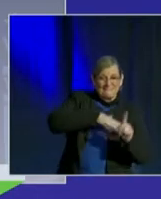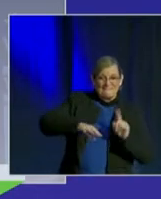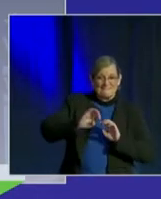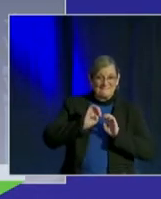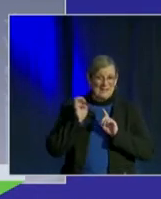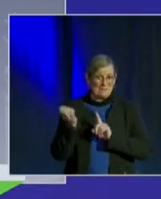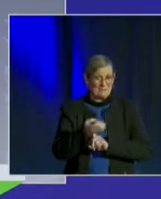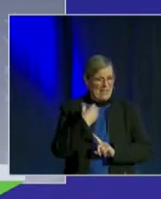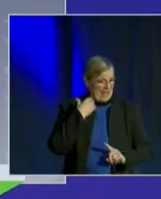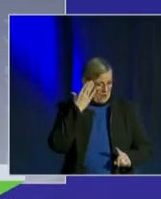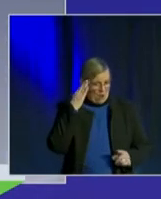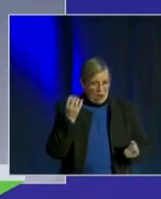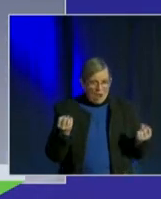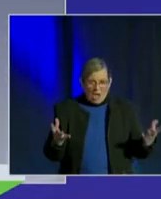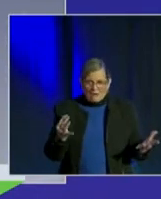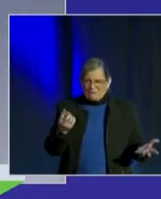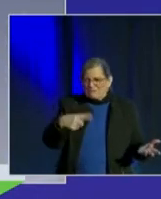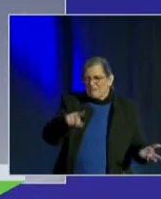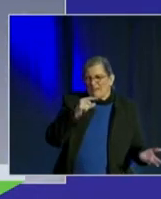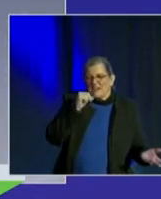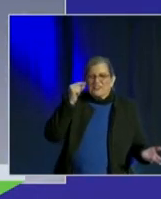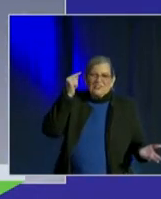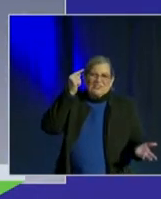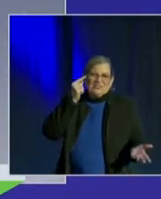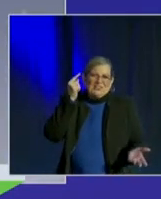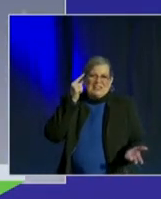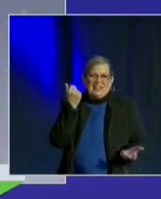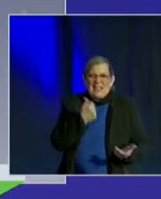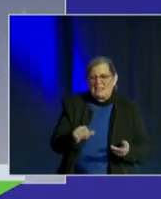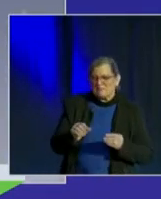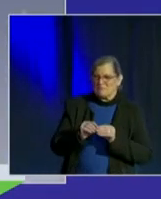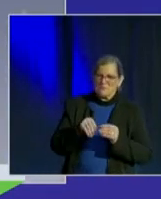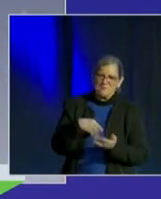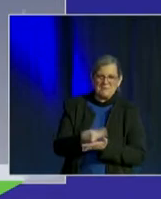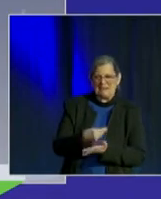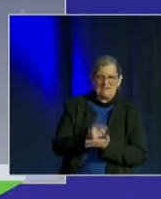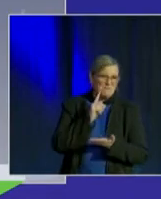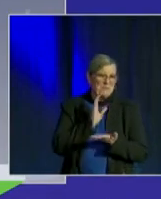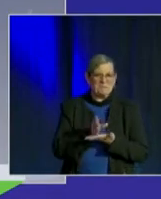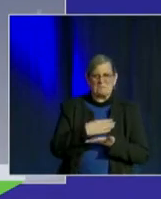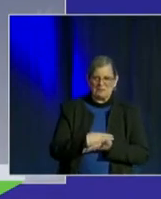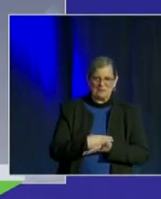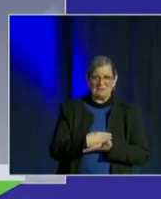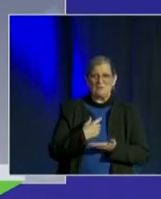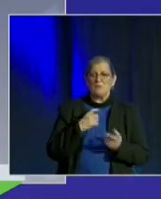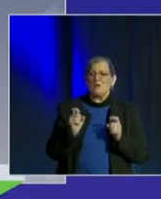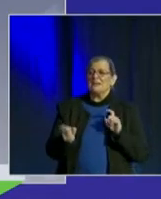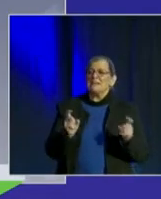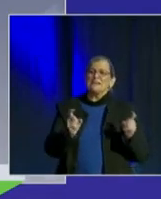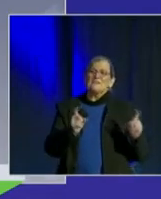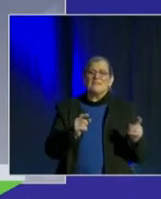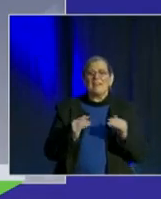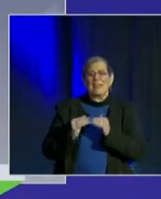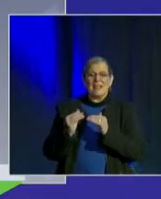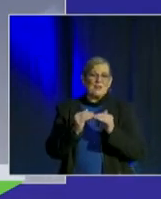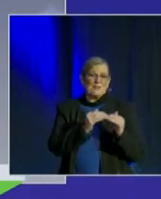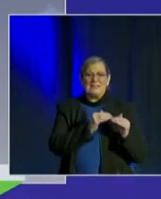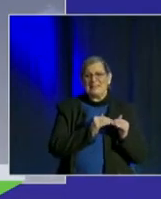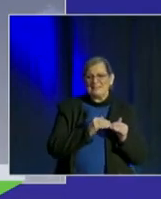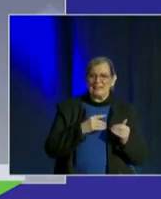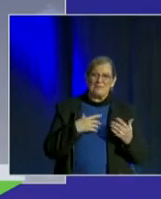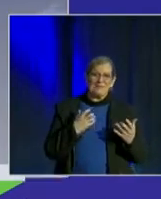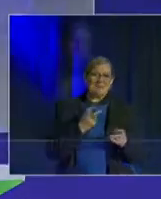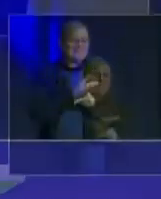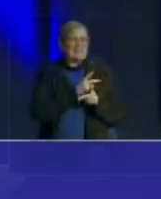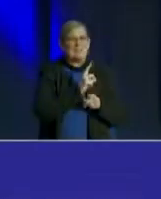all do not think that we need any more money in our budget, and you want to give it to housing, and you wanted to give it to healthcare, and you want to